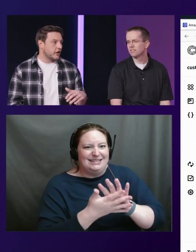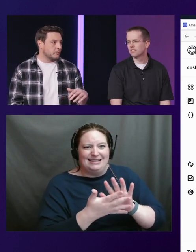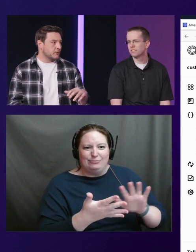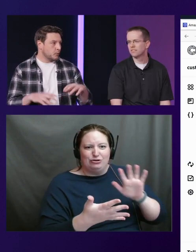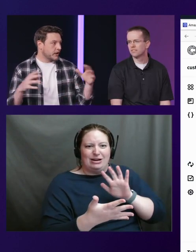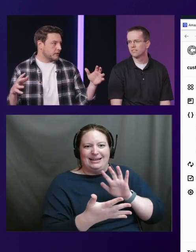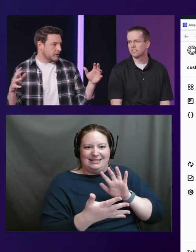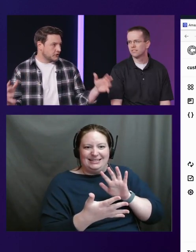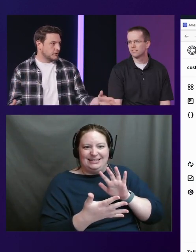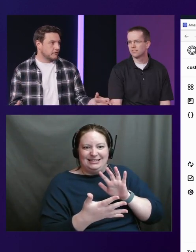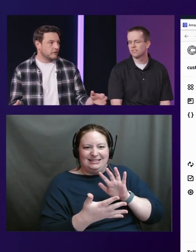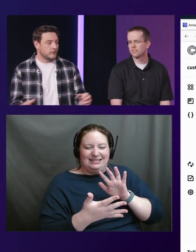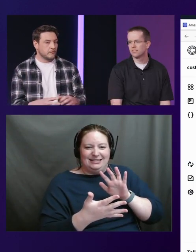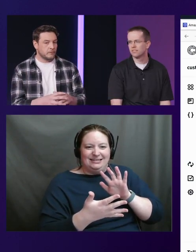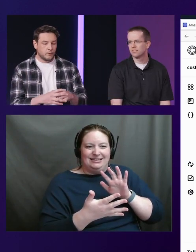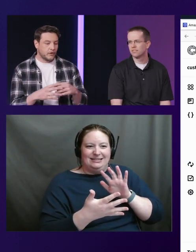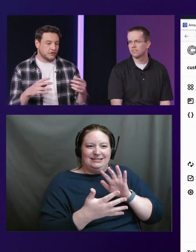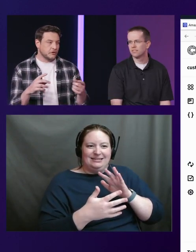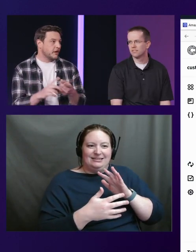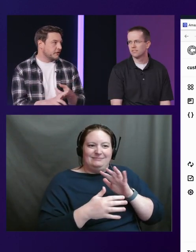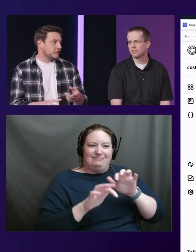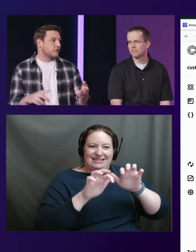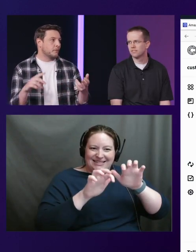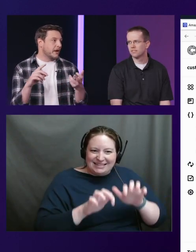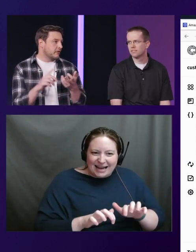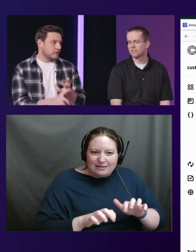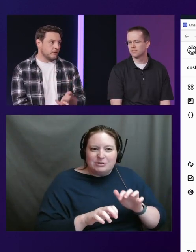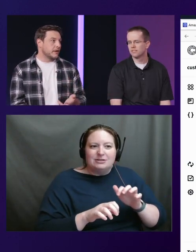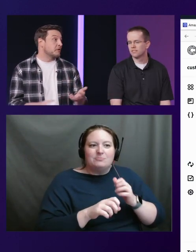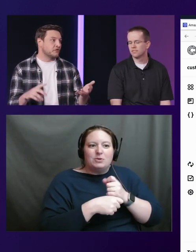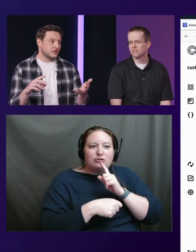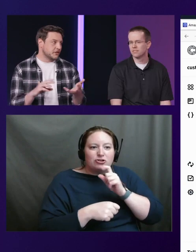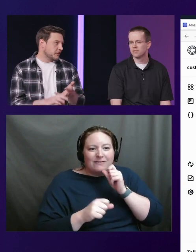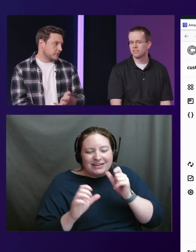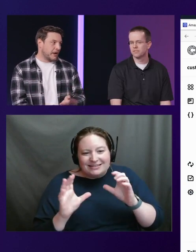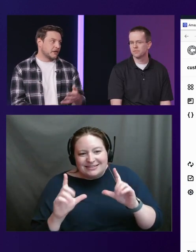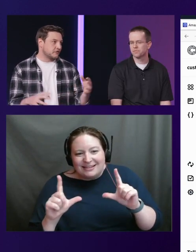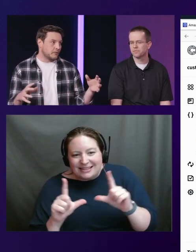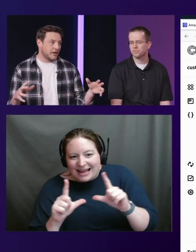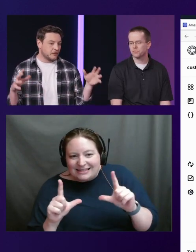strongly typed way to make sure that whether it's your license format, Lambda